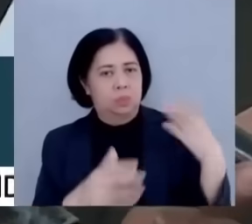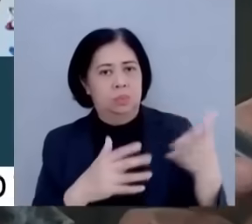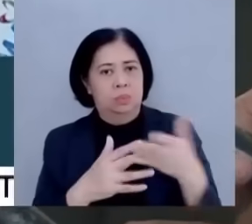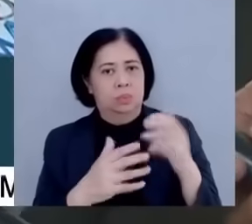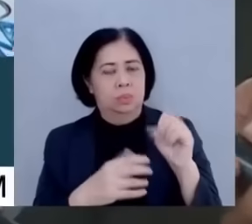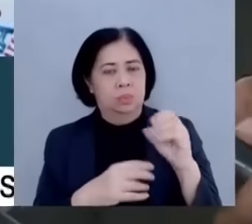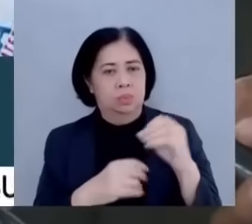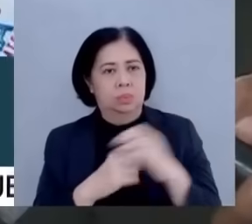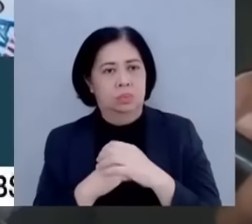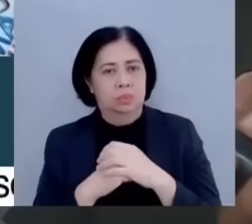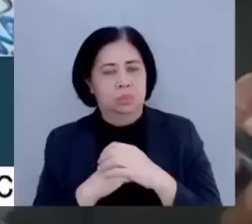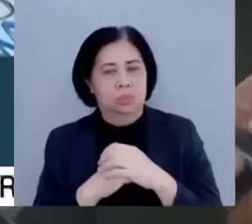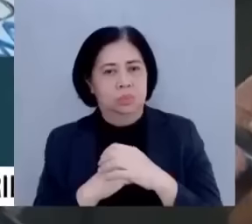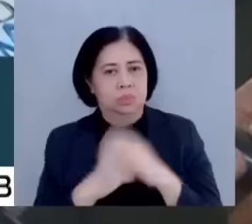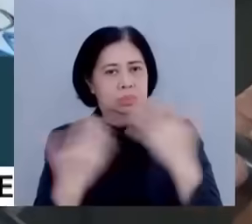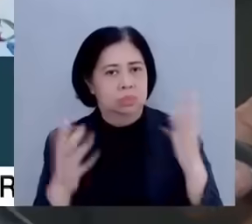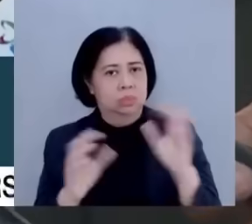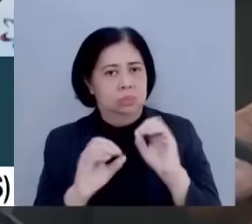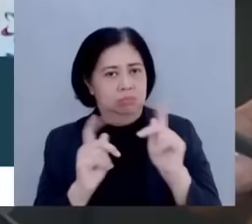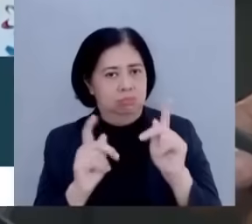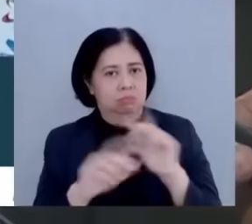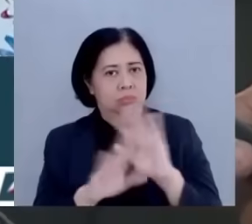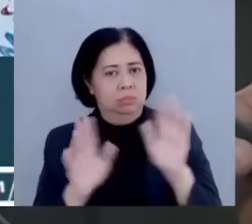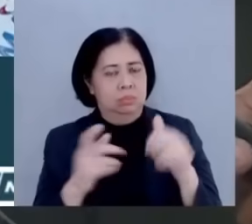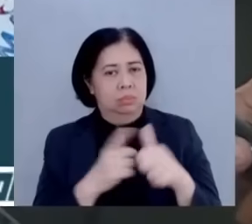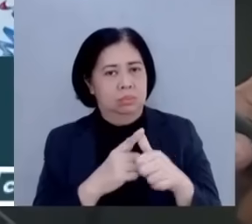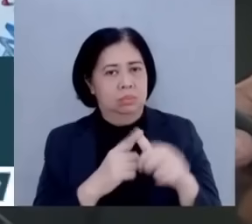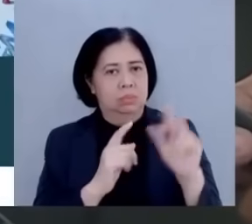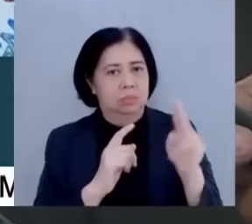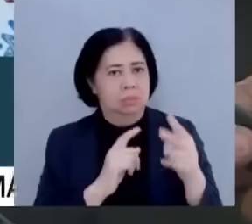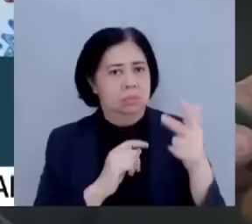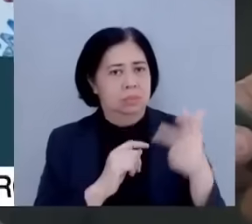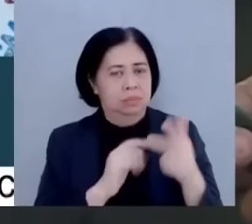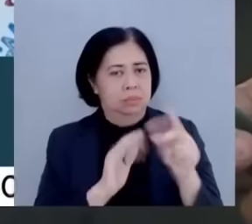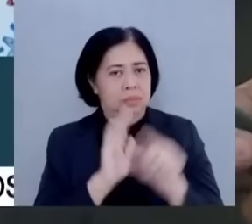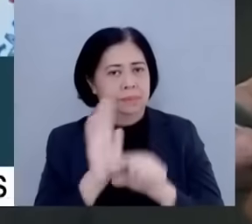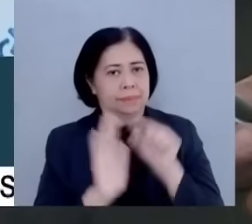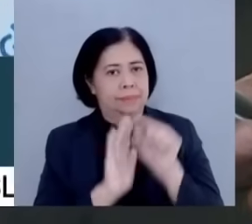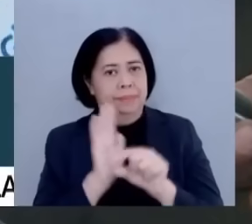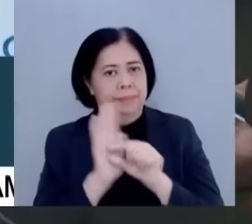so, cleared na yon. The first, second, and third quarters,